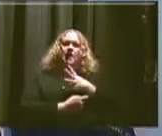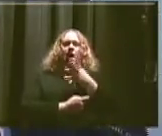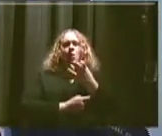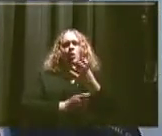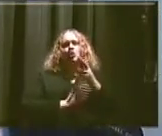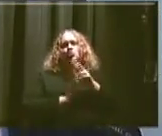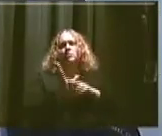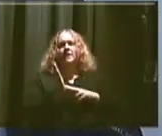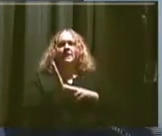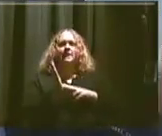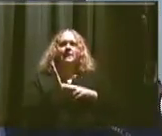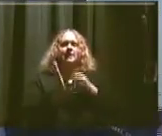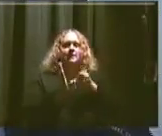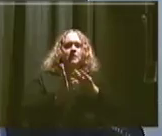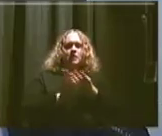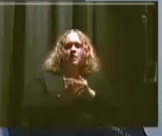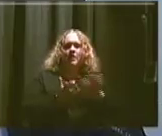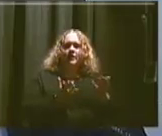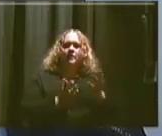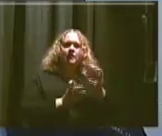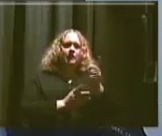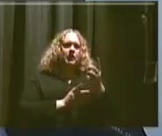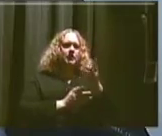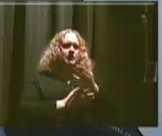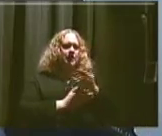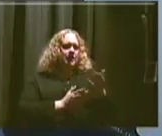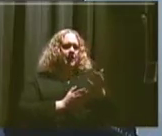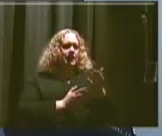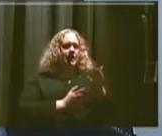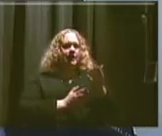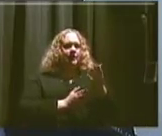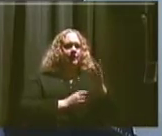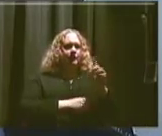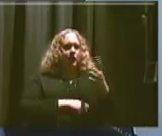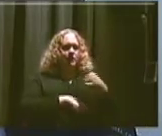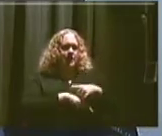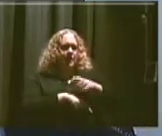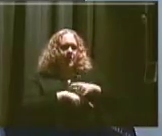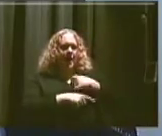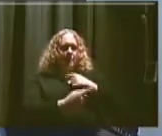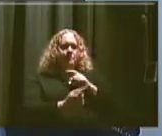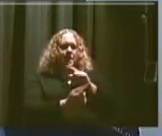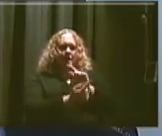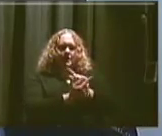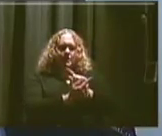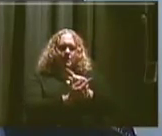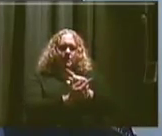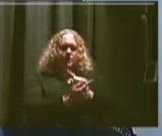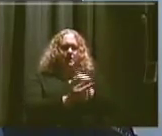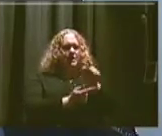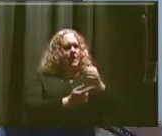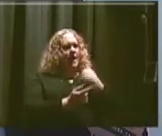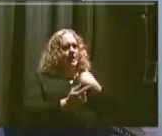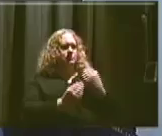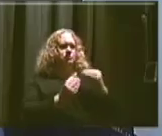really kind of fits all of it. So the first time I met him, I kept thinking there was no other student I knew that could possibly radiate more energy, enthusiasm